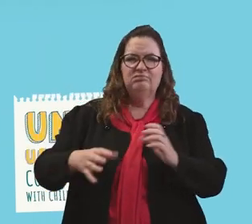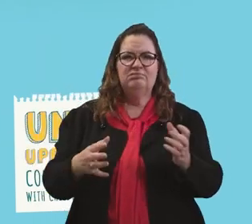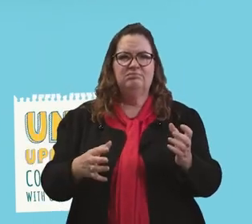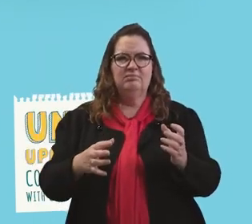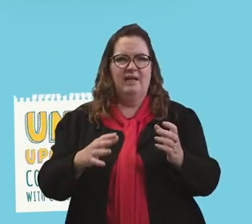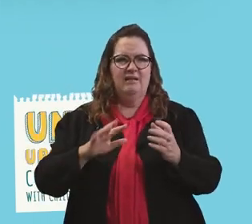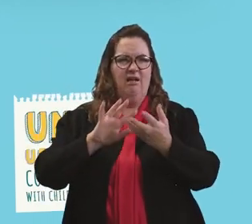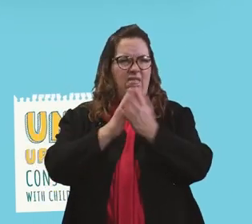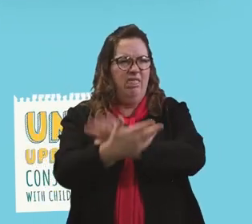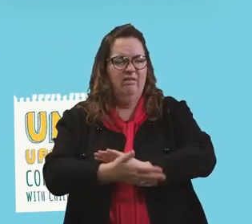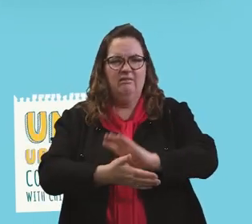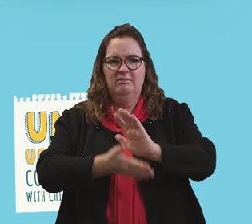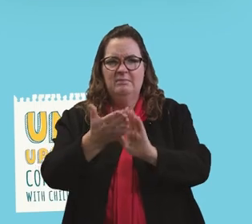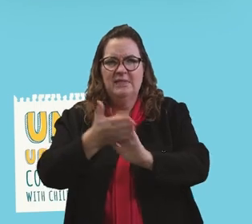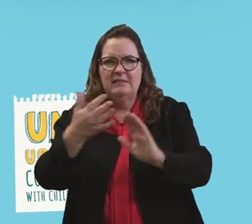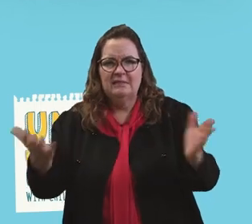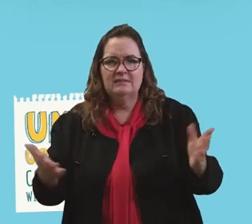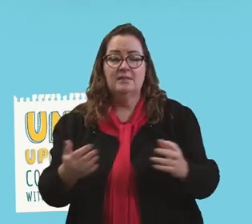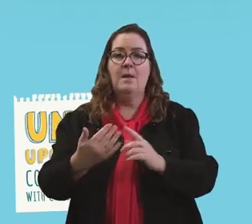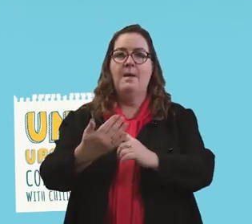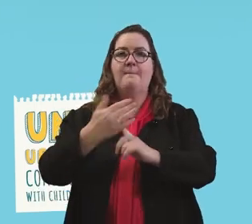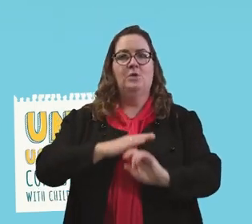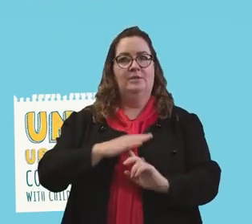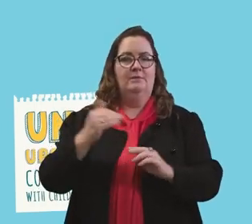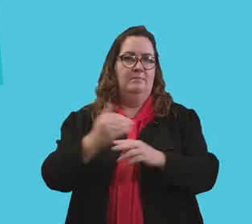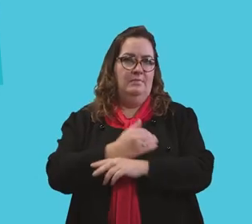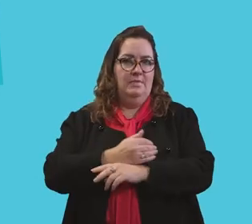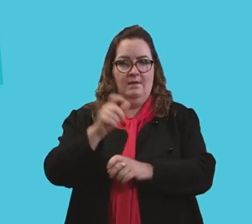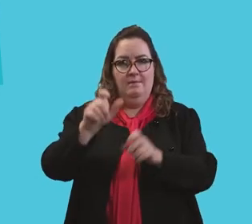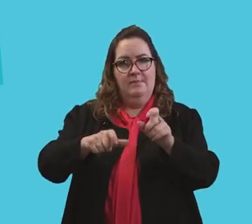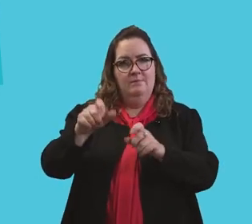Bullying by peers, siblings, or older teens.